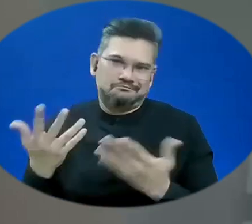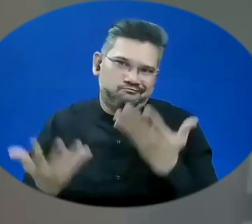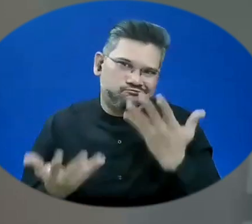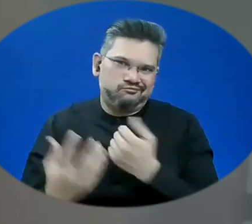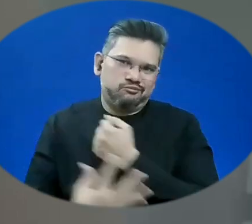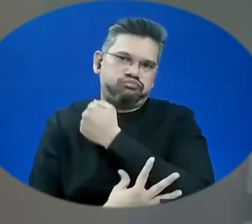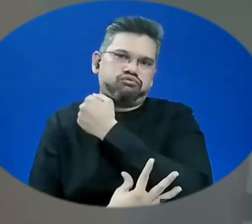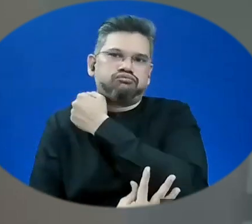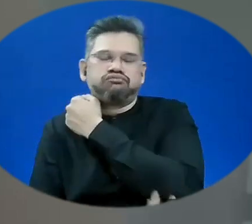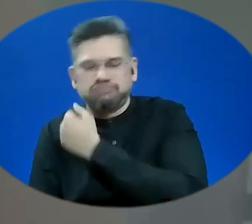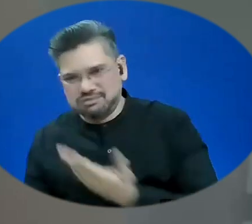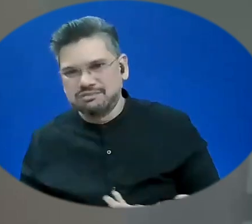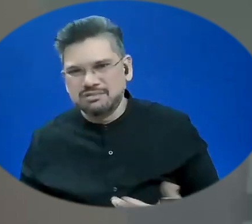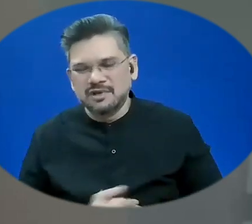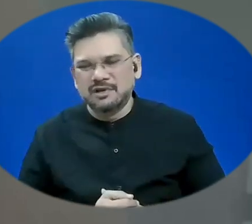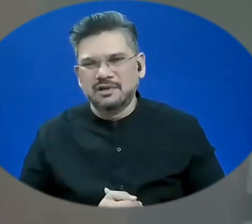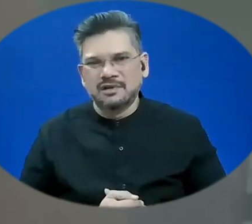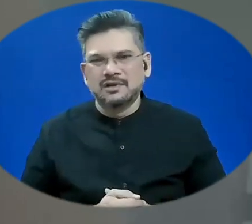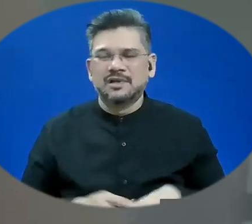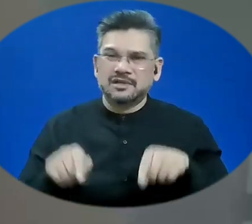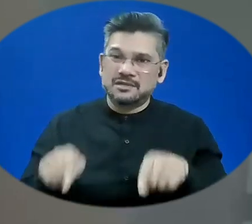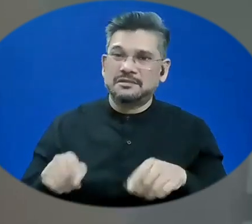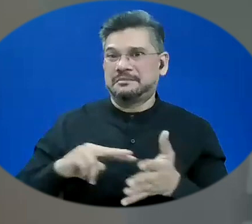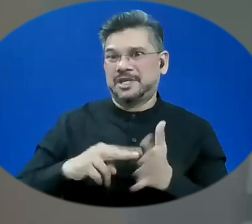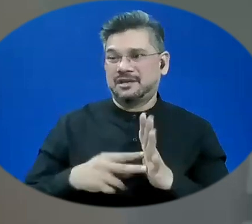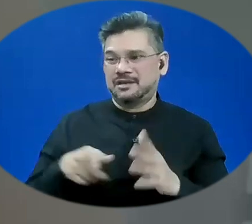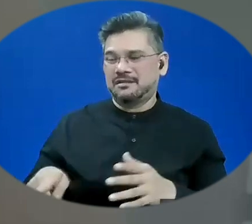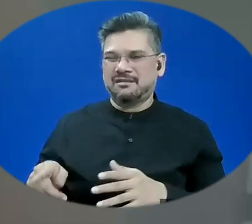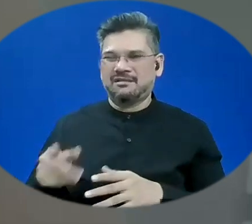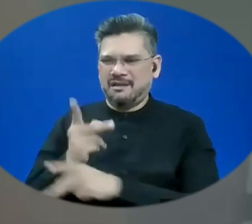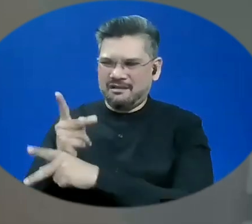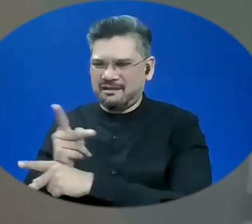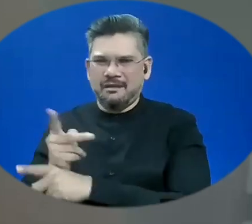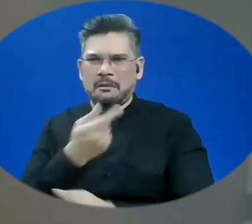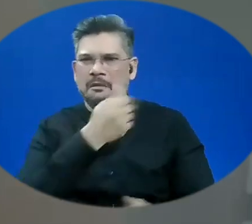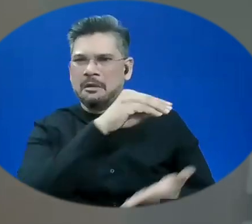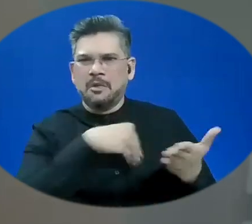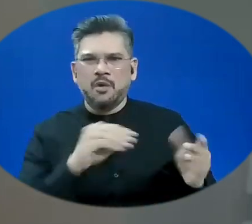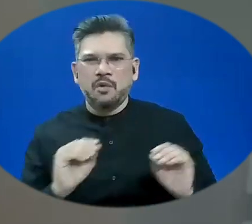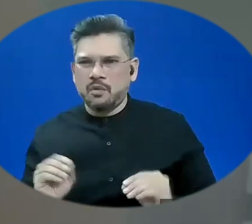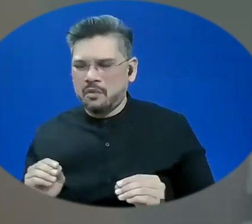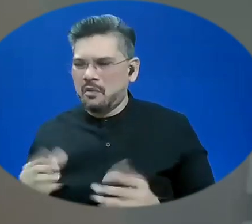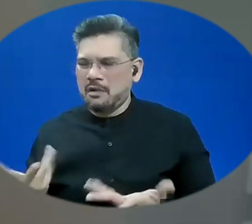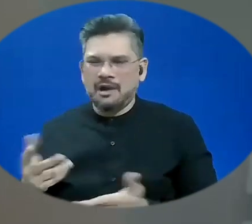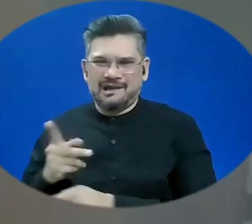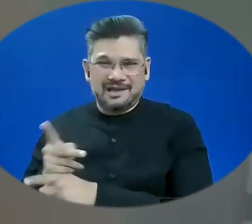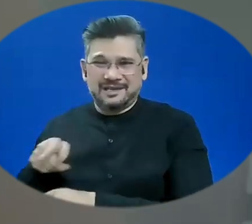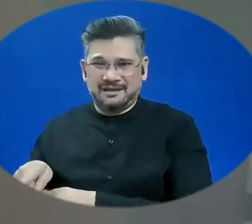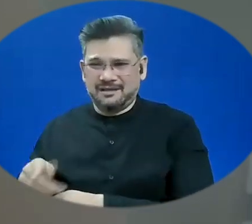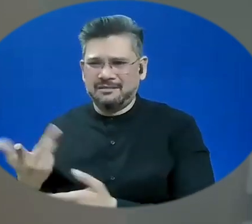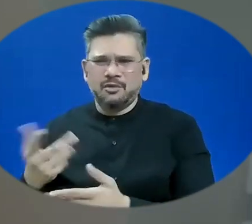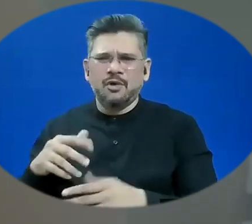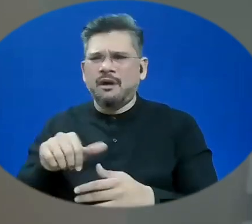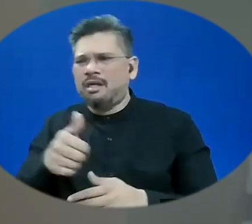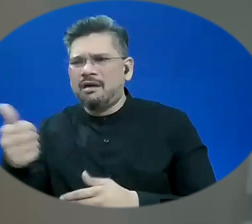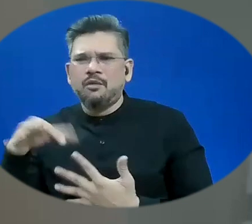The duty, this need for informal caregiving, because there is no other option basically for families, has therefore